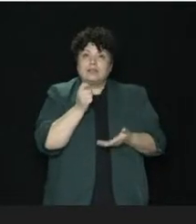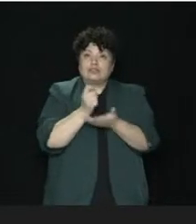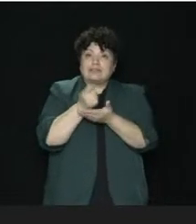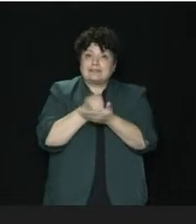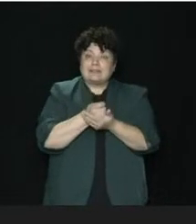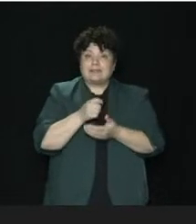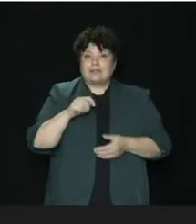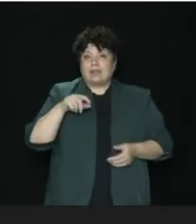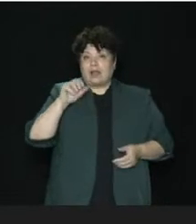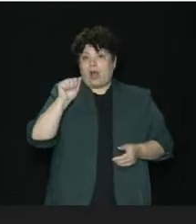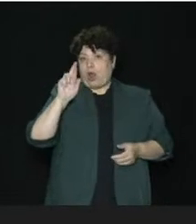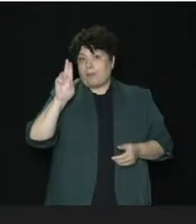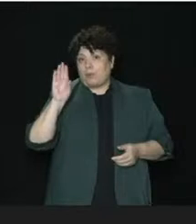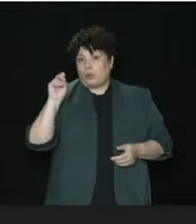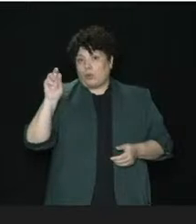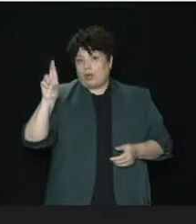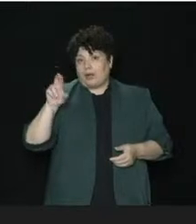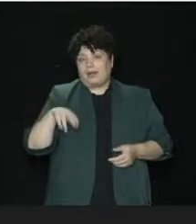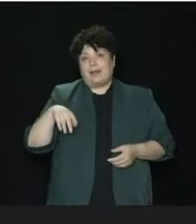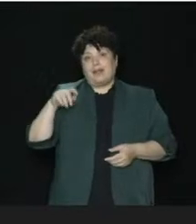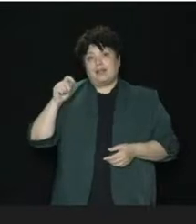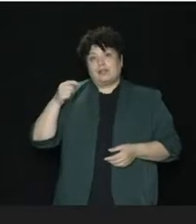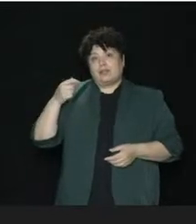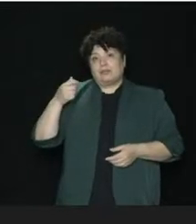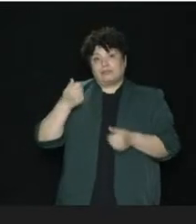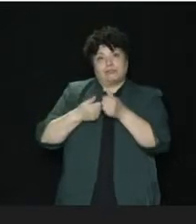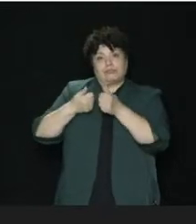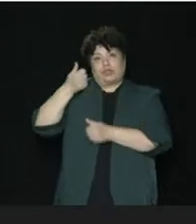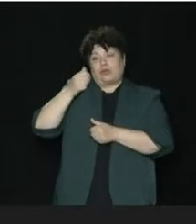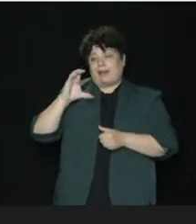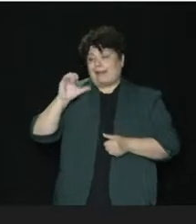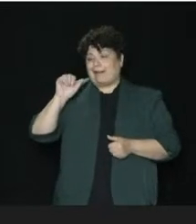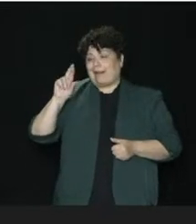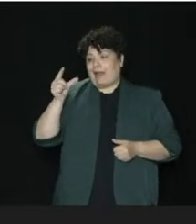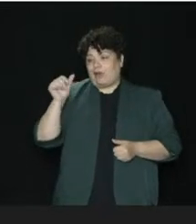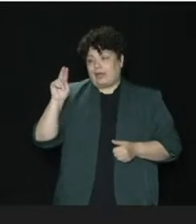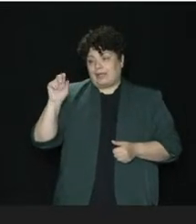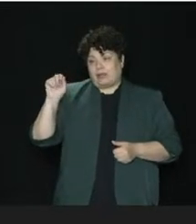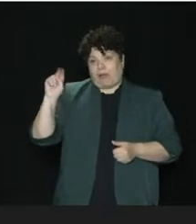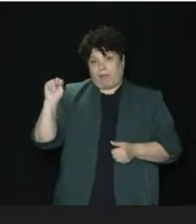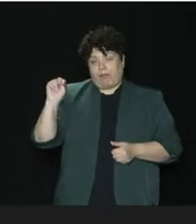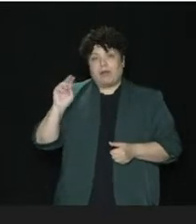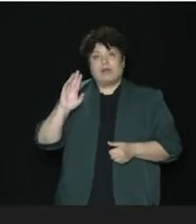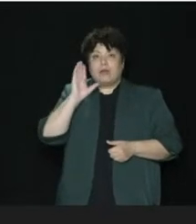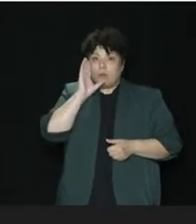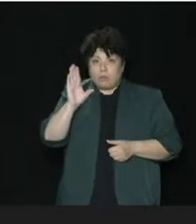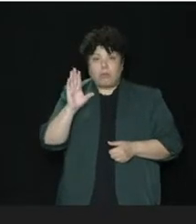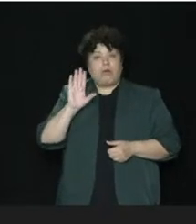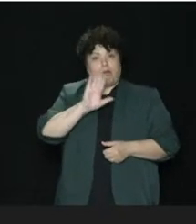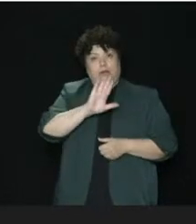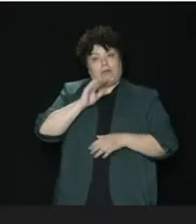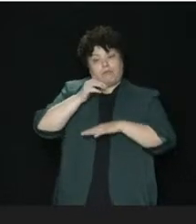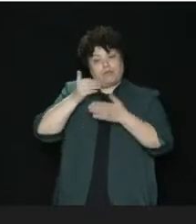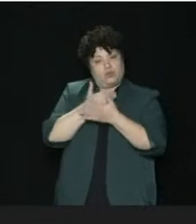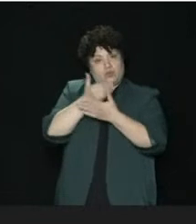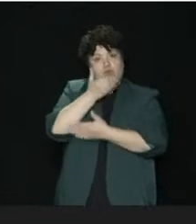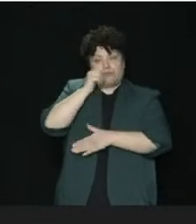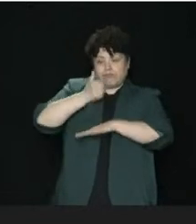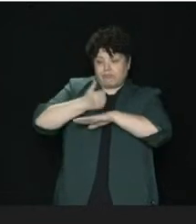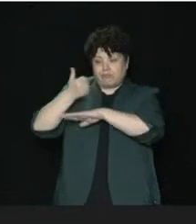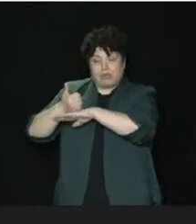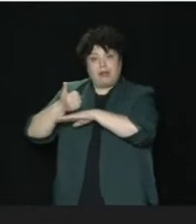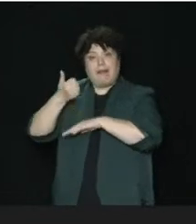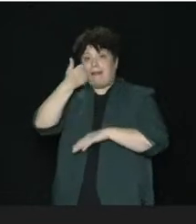Arbour and General Carignan to put in place measures that will make sure that anyone